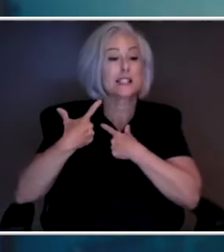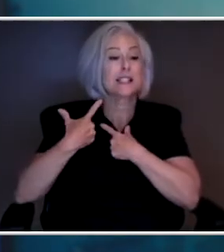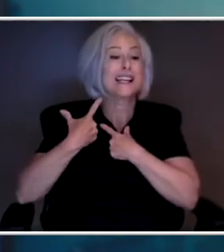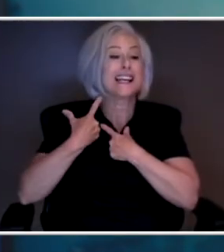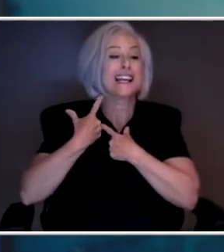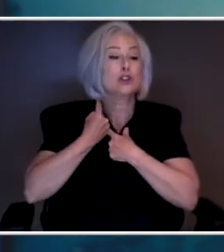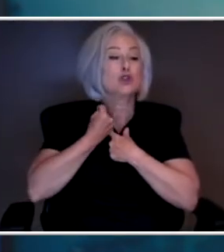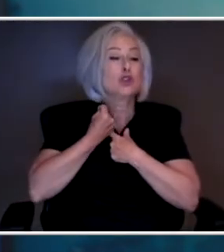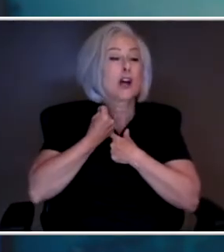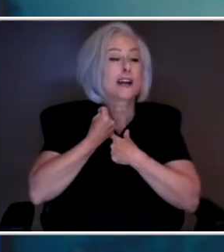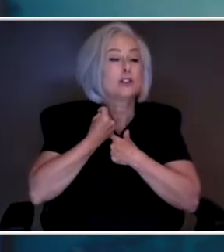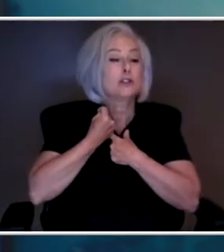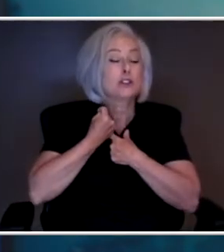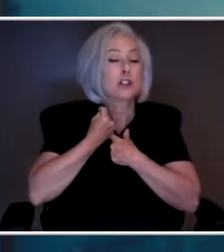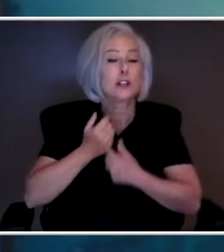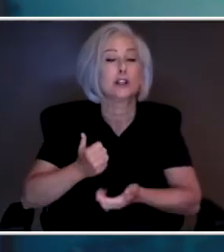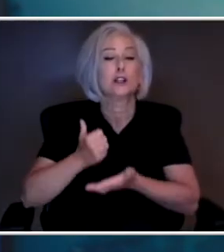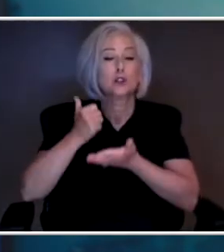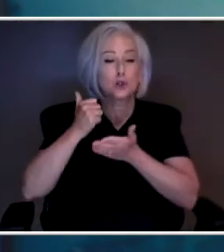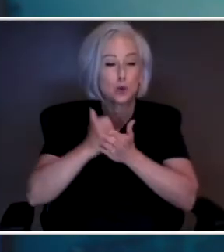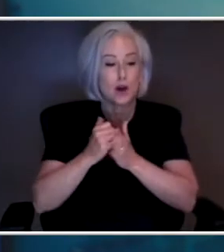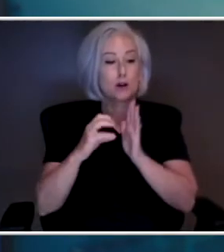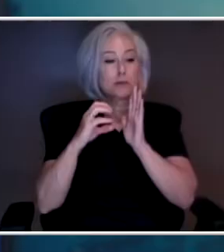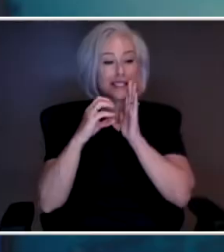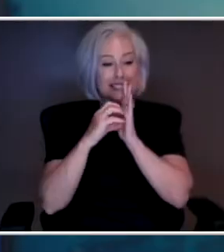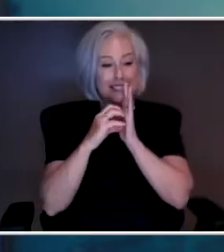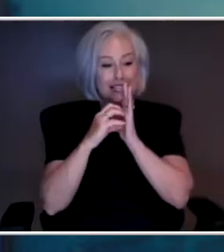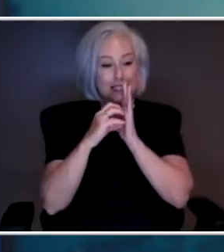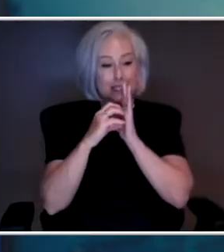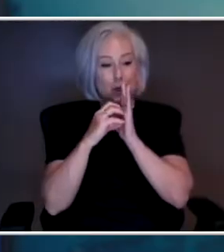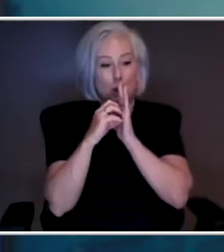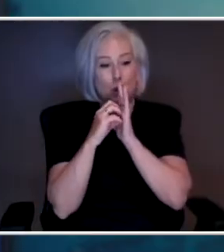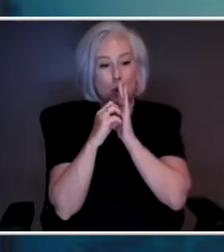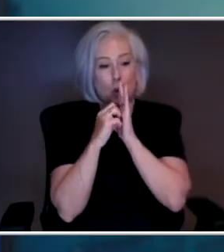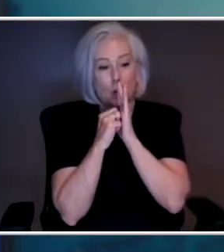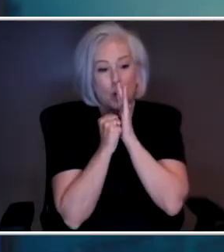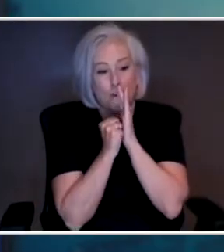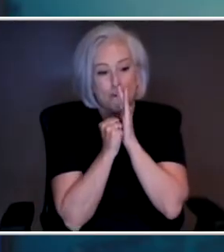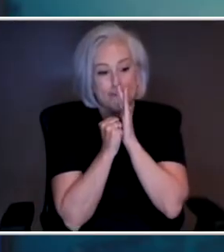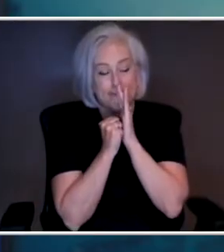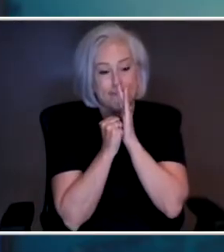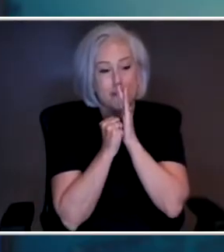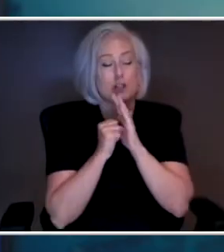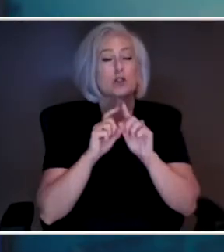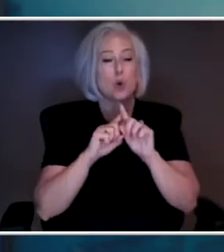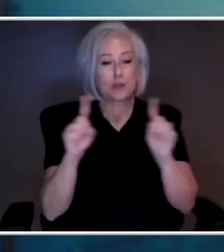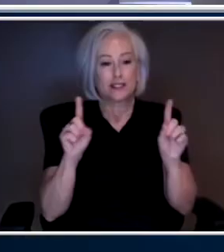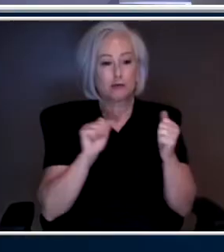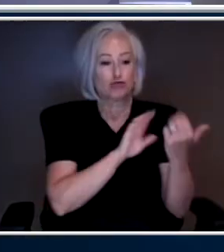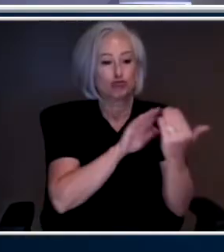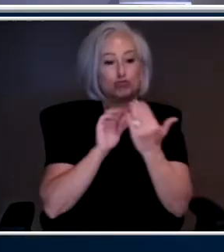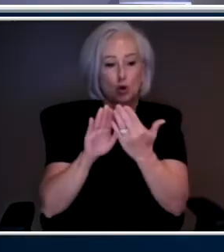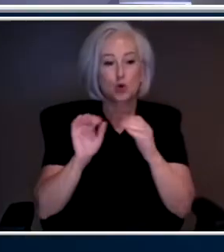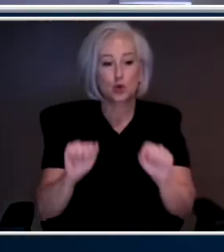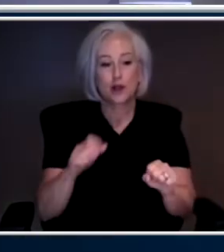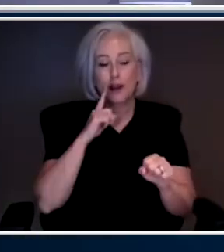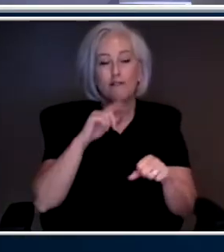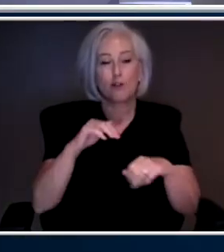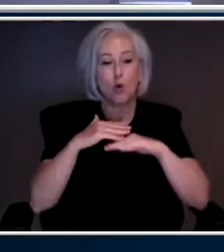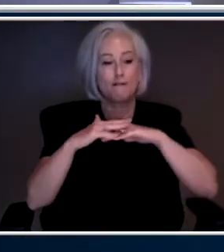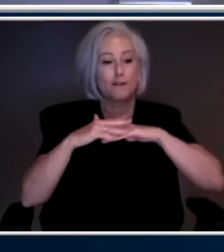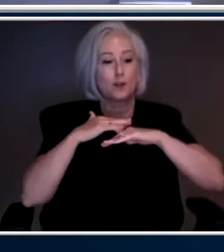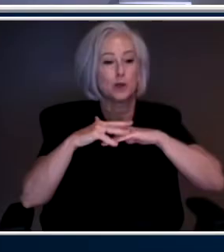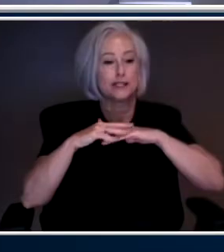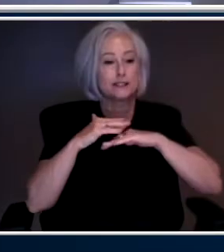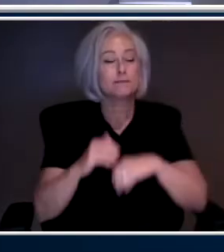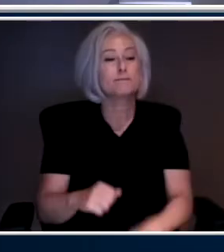cyst, the wall of the cyst to shrink, treat it that way. So there are other techniques we can use for draining fluid. Dr. Reeves, you had mentioned earlier about